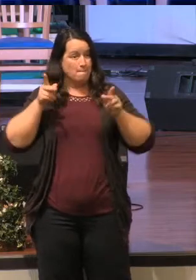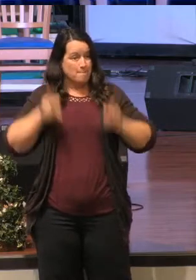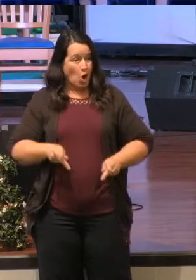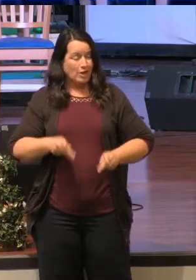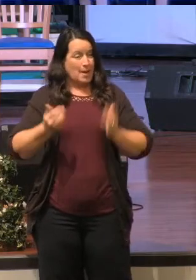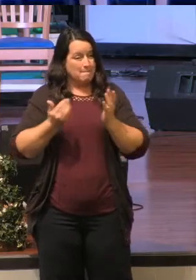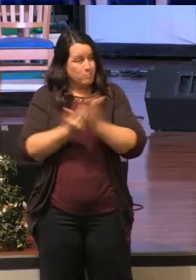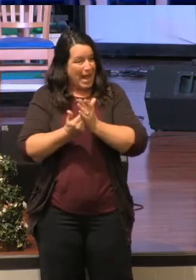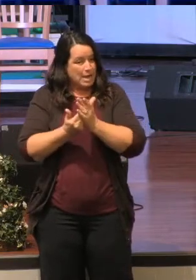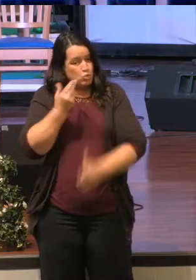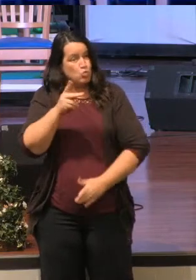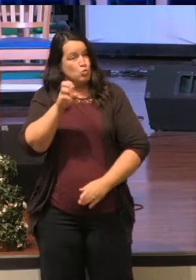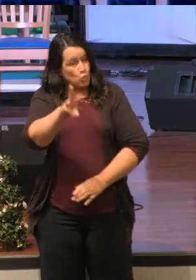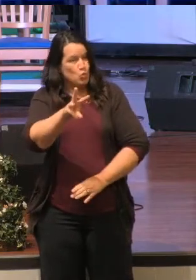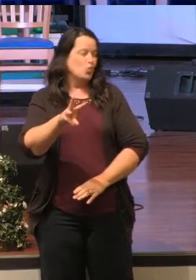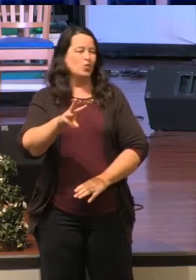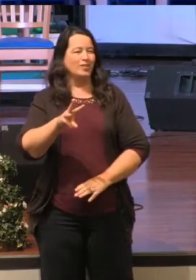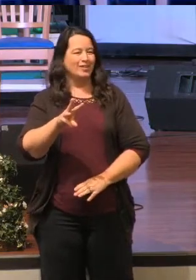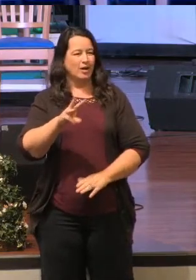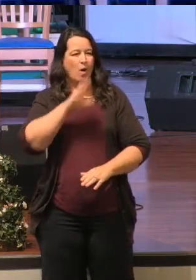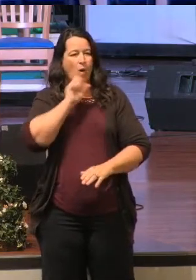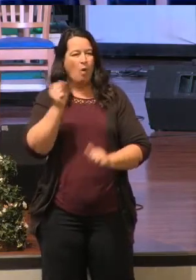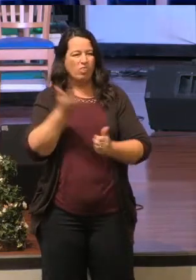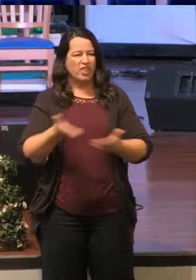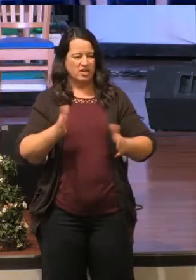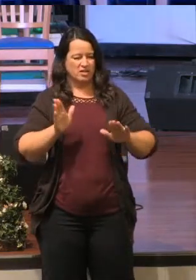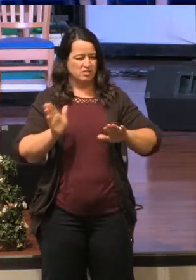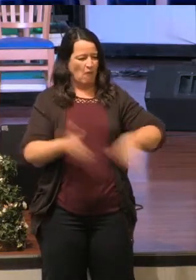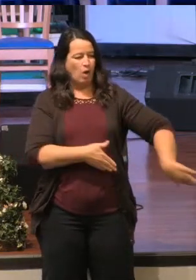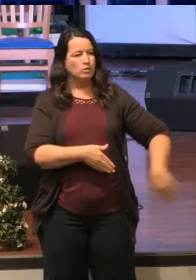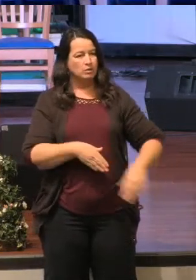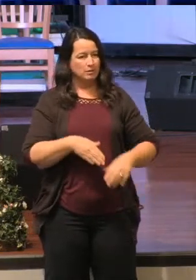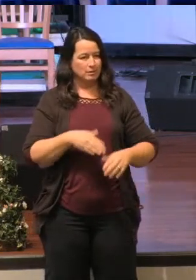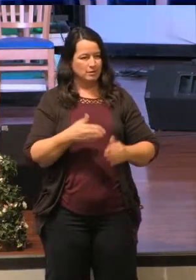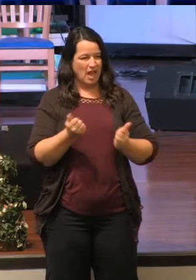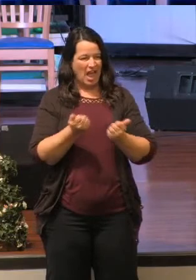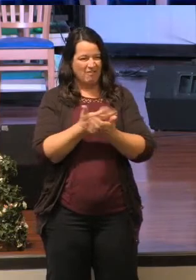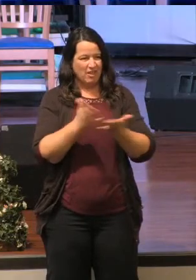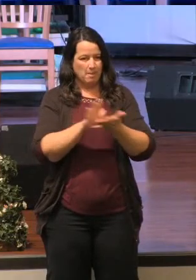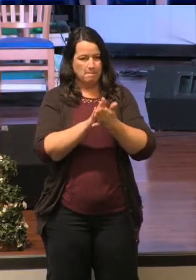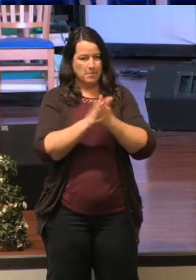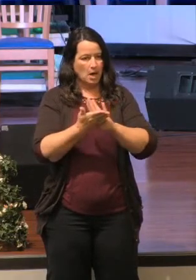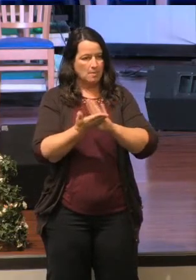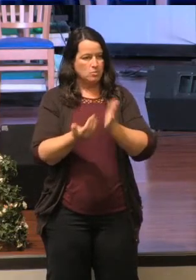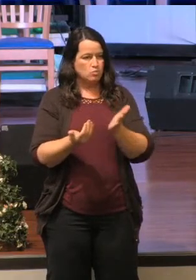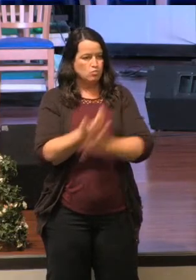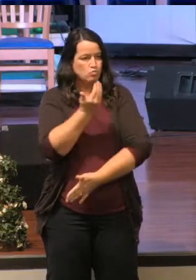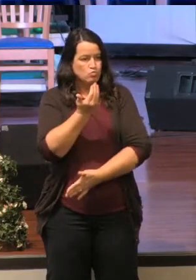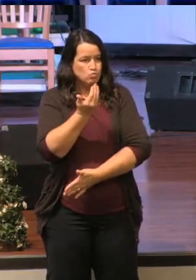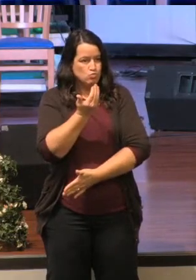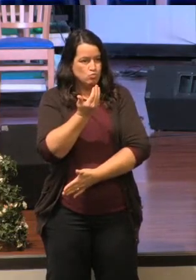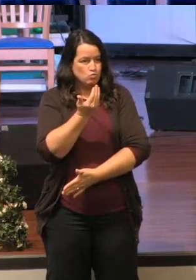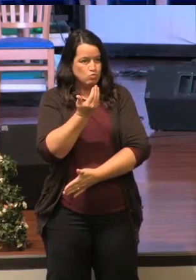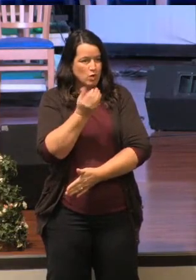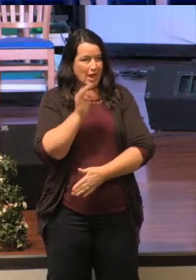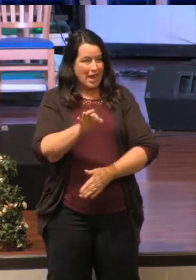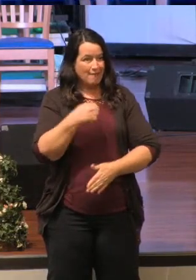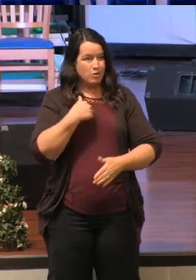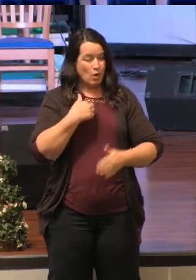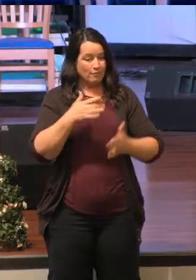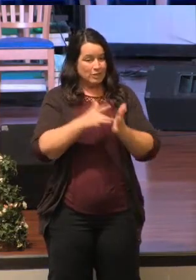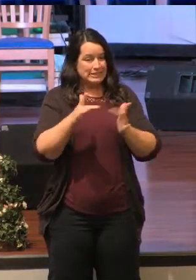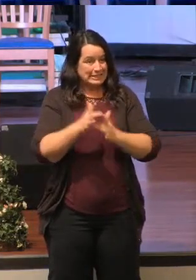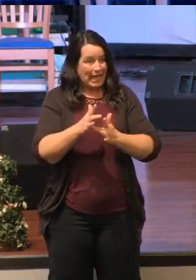a brand spanking new creation. Old things have passed away and all things have become new. That if any man be in Christ, he